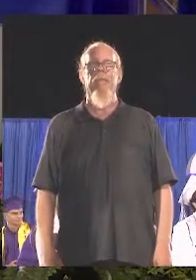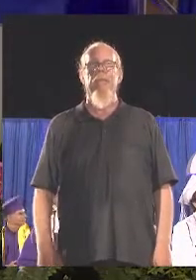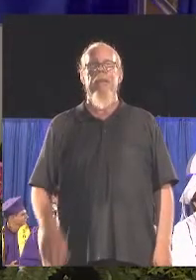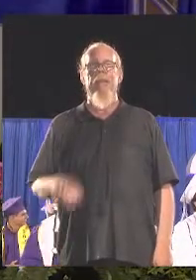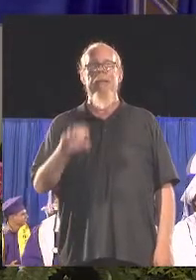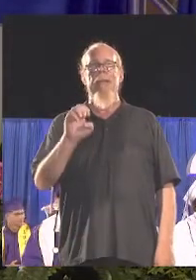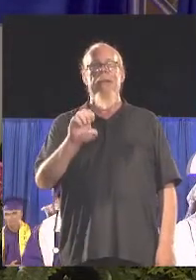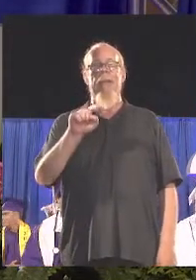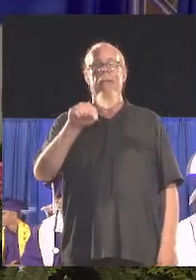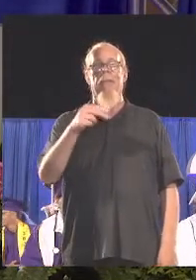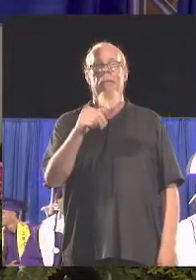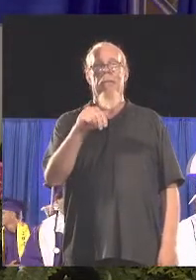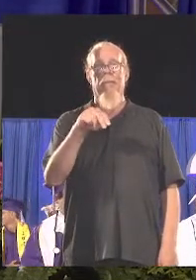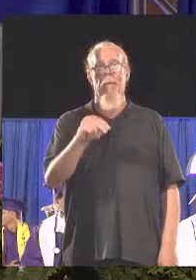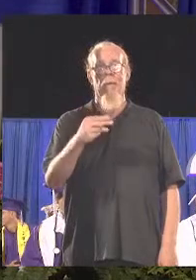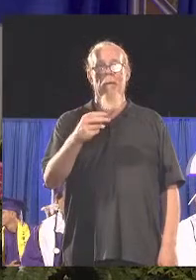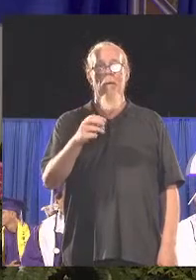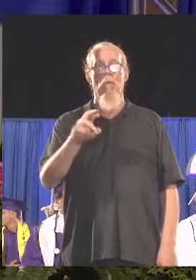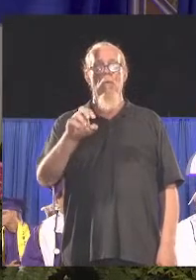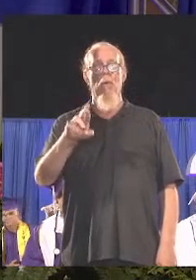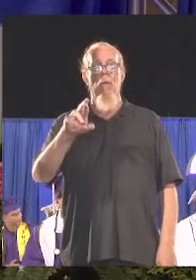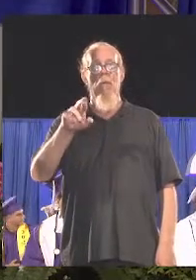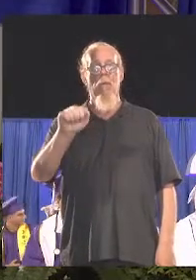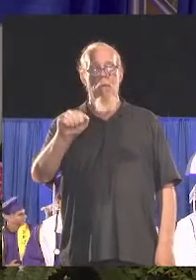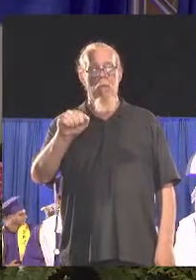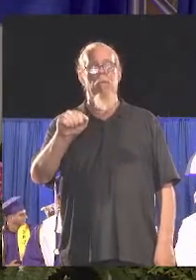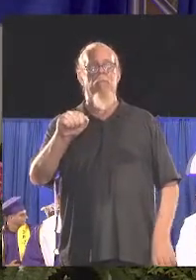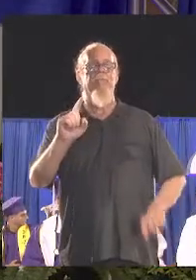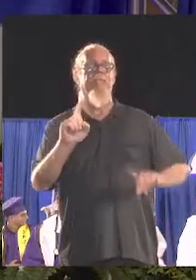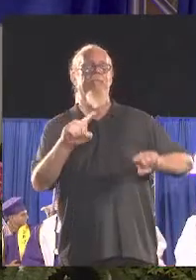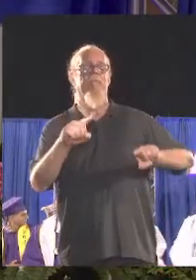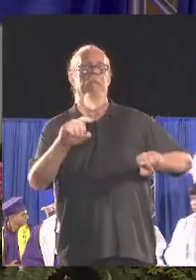Ethan E. Herrera, San Antonio College.